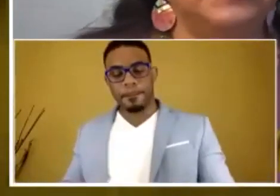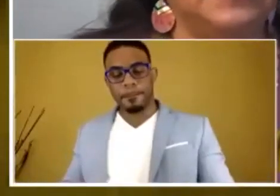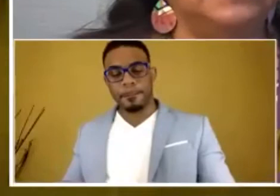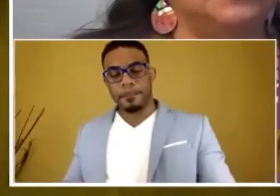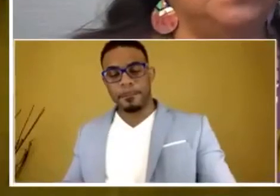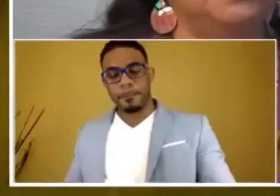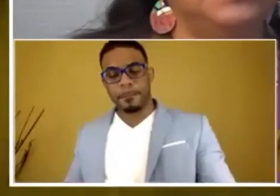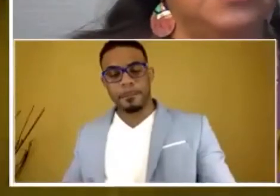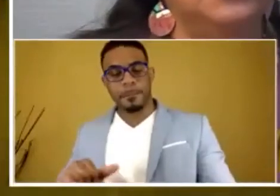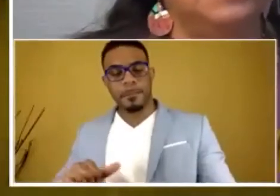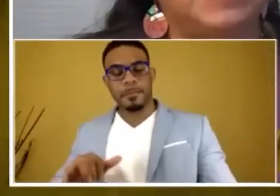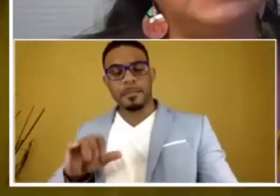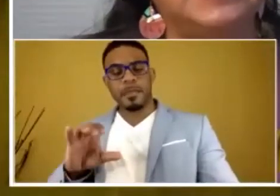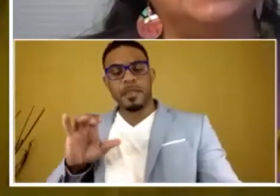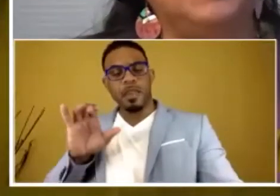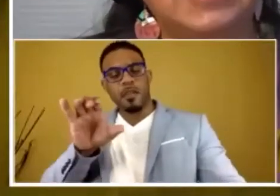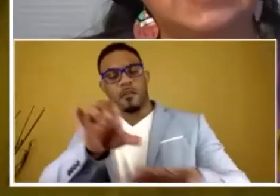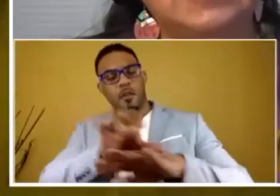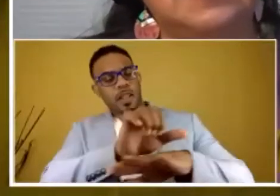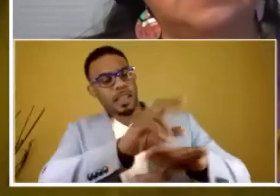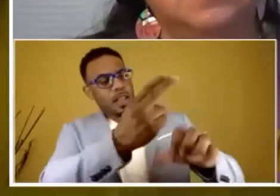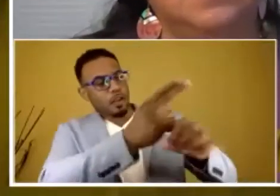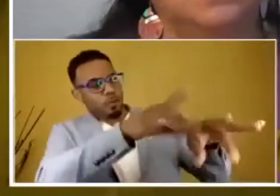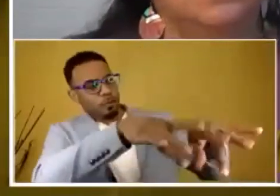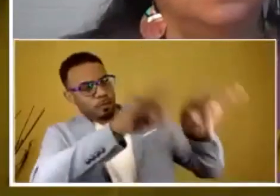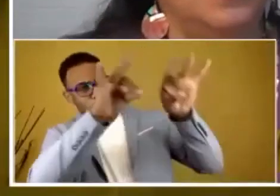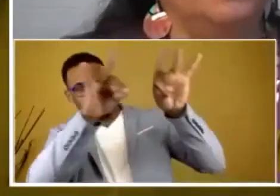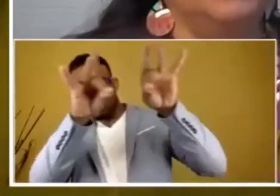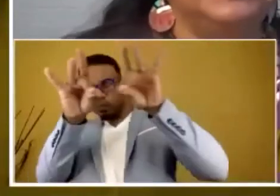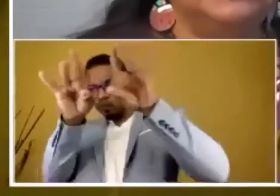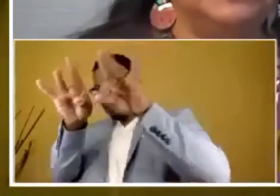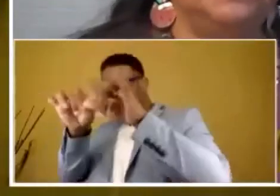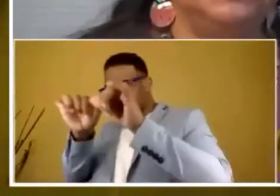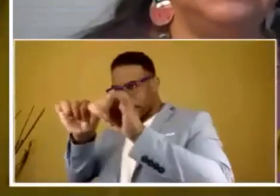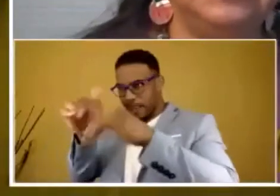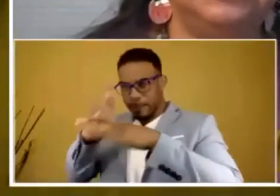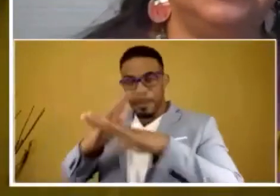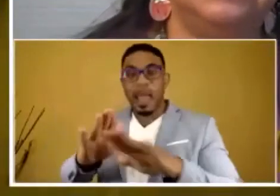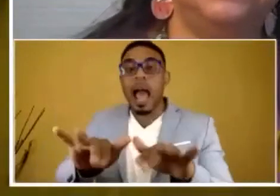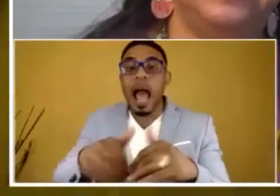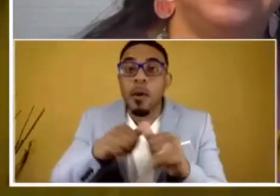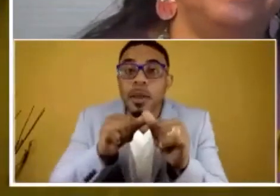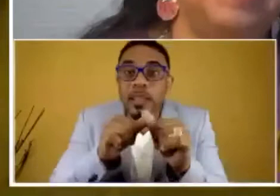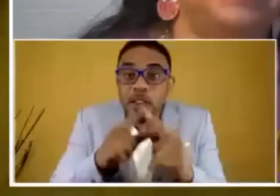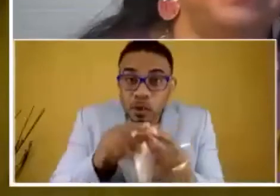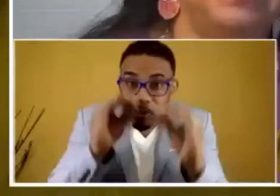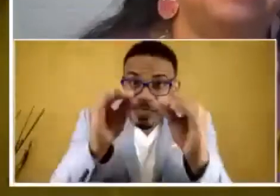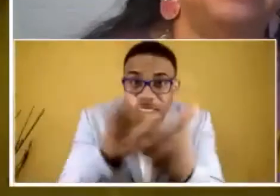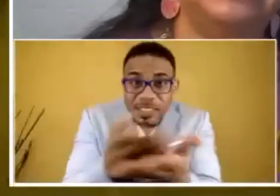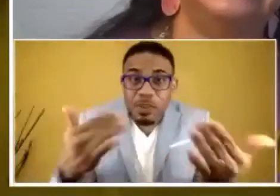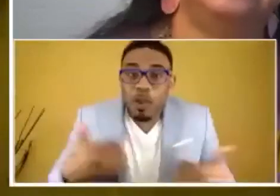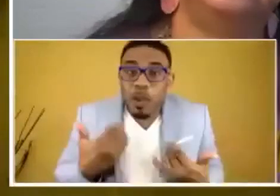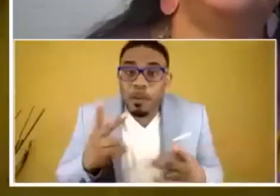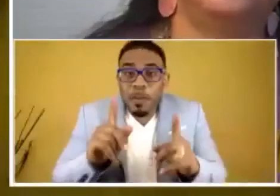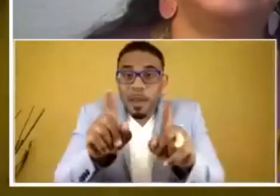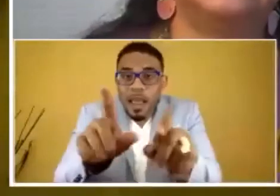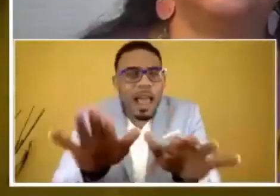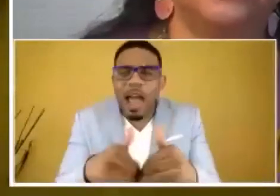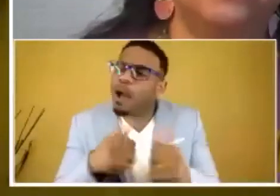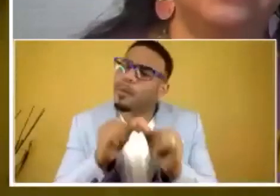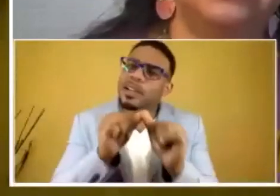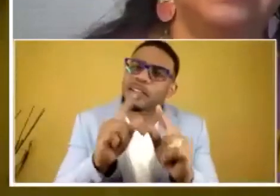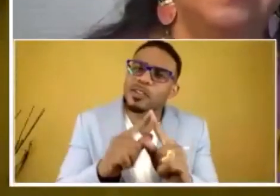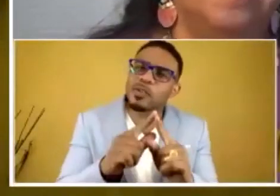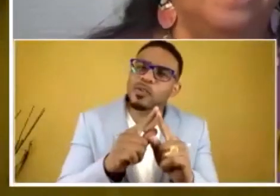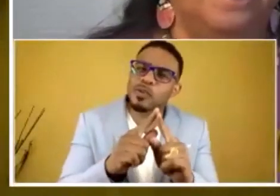the force that is used to maintain peace. How are we continuing to teach this to our young people? How are we continuing to bring